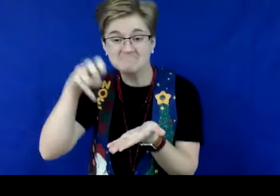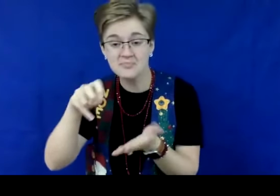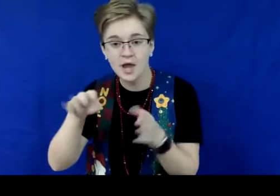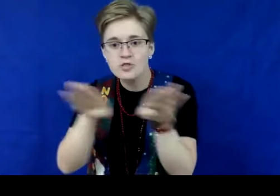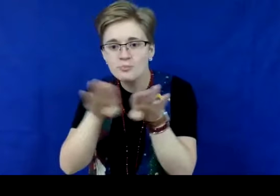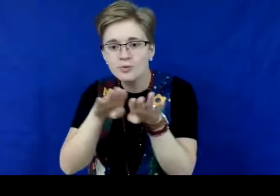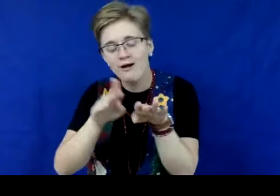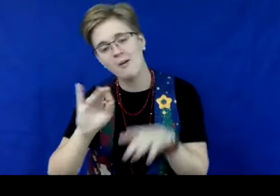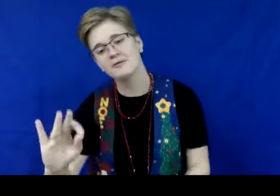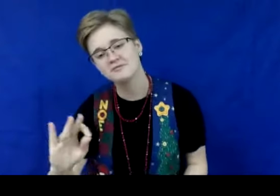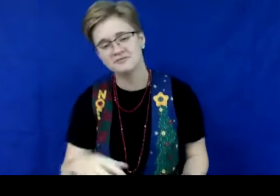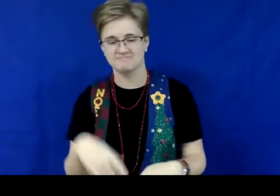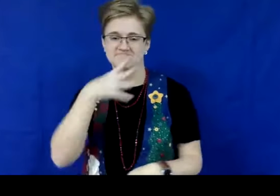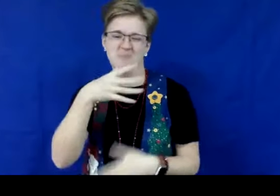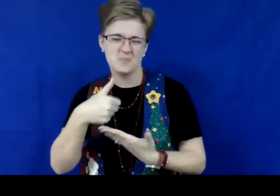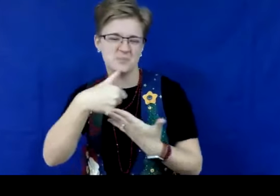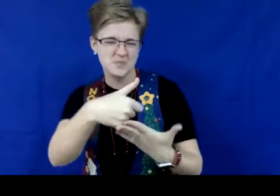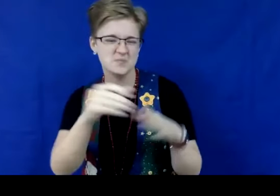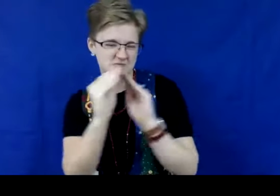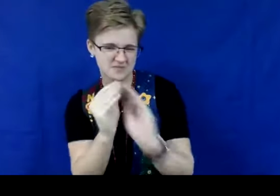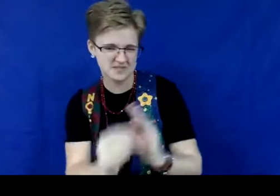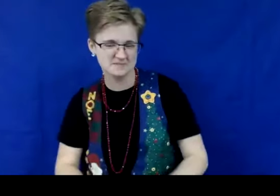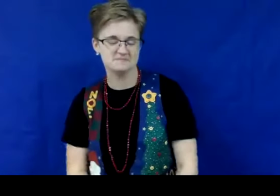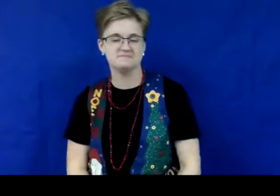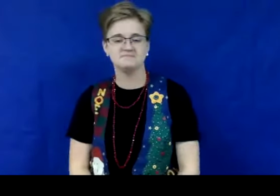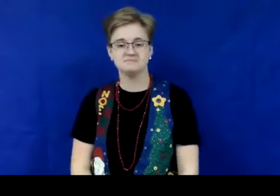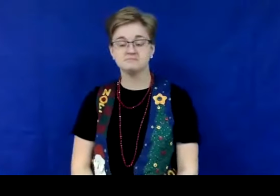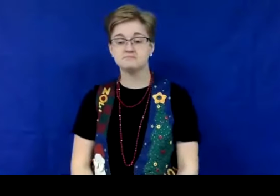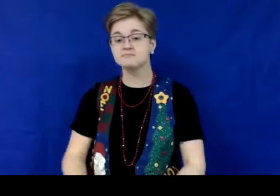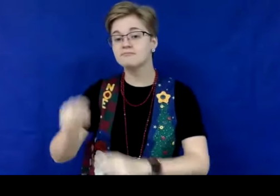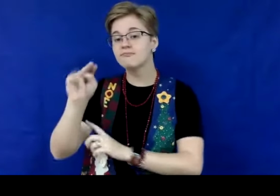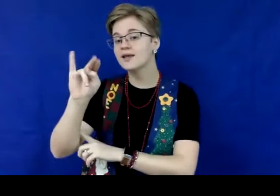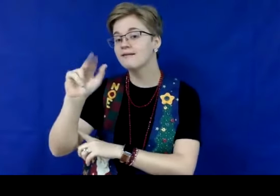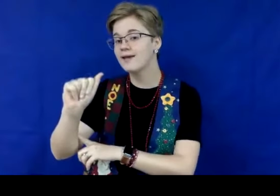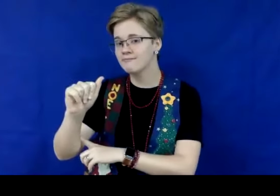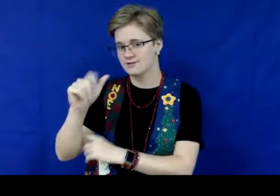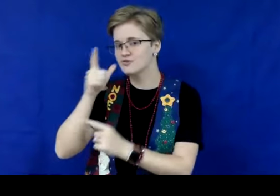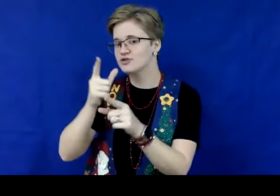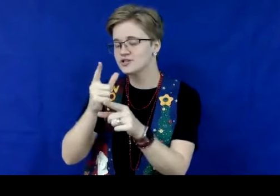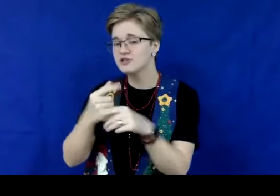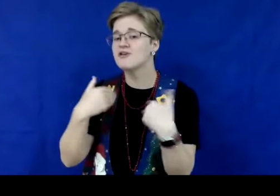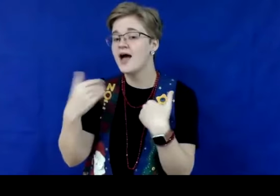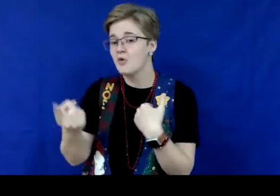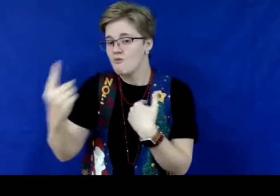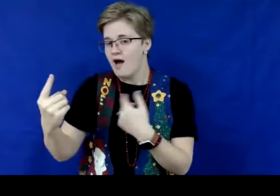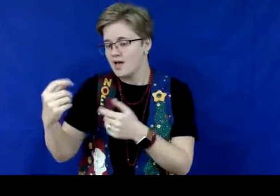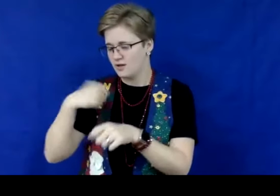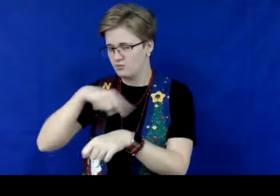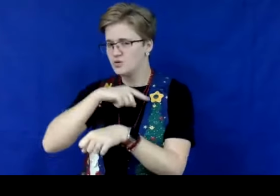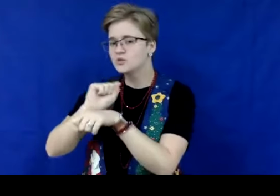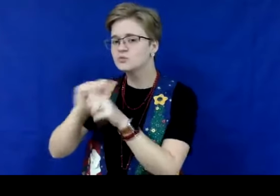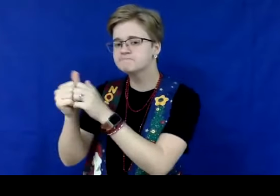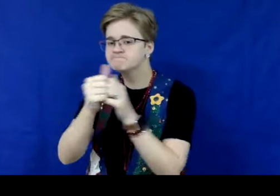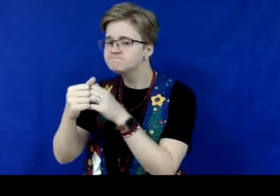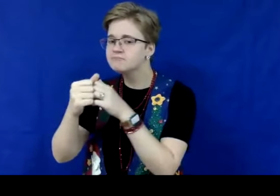Mom helps her get it back on. Nina takes one end of the chain and I take the other, and we wind